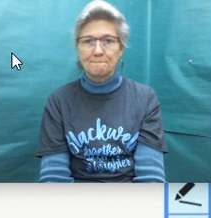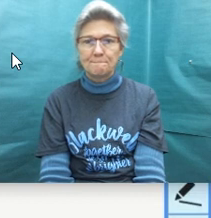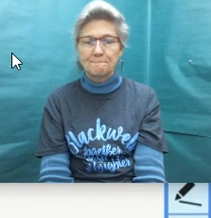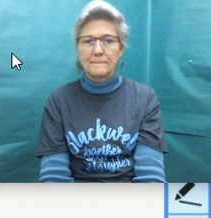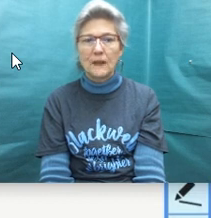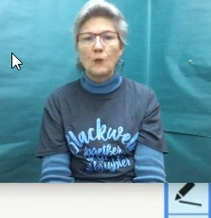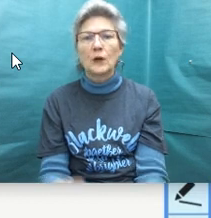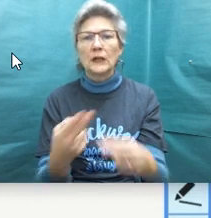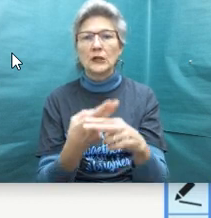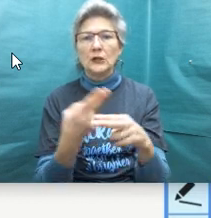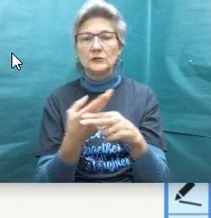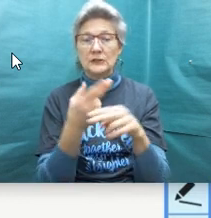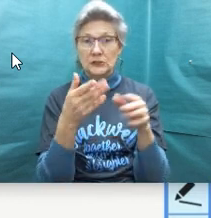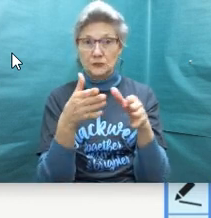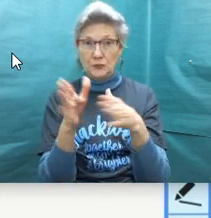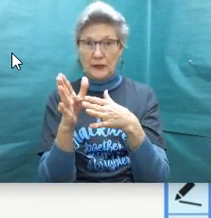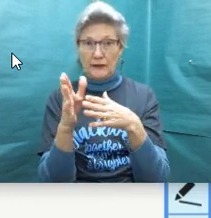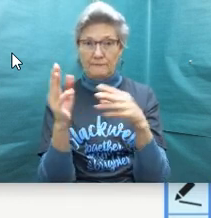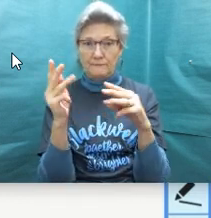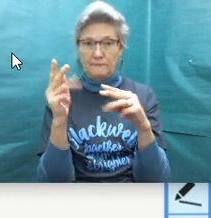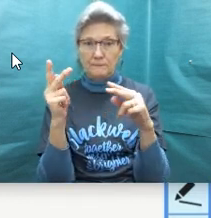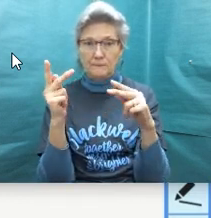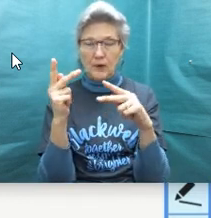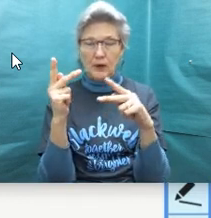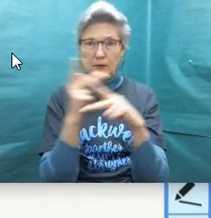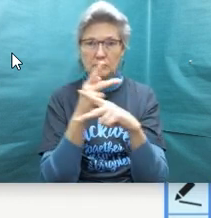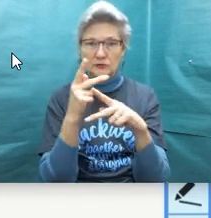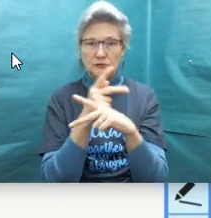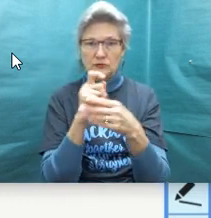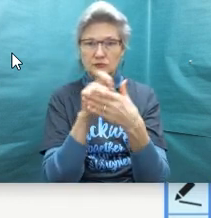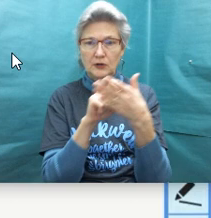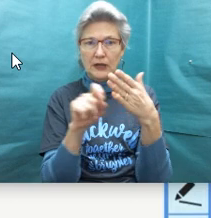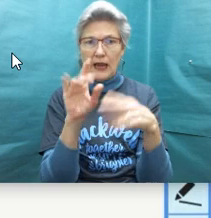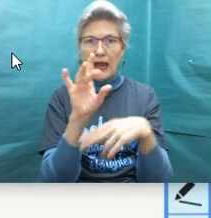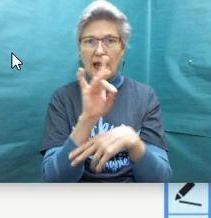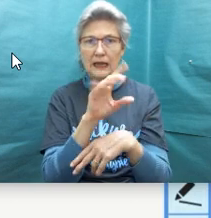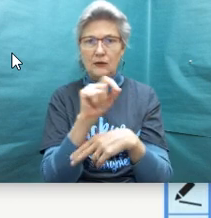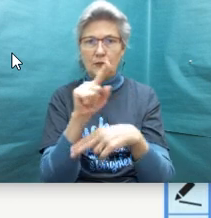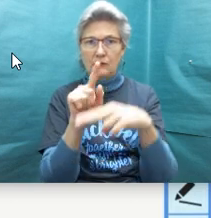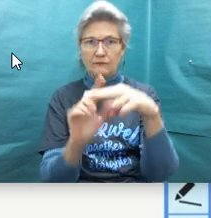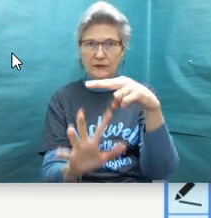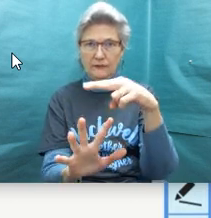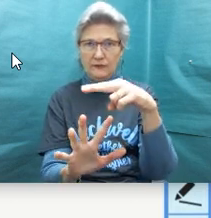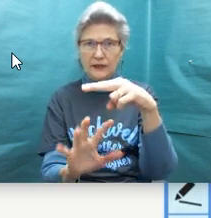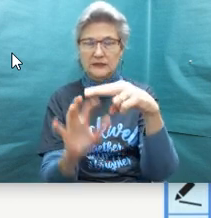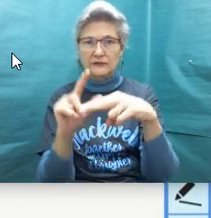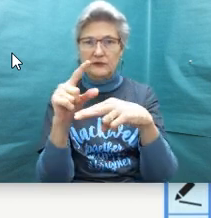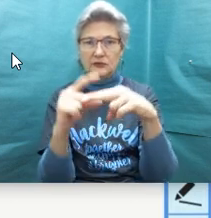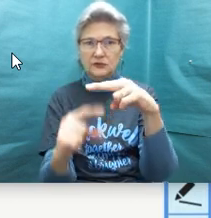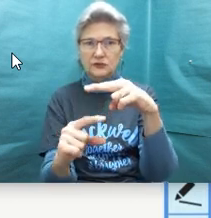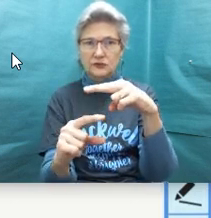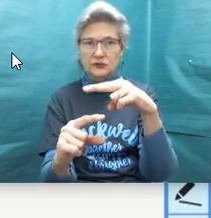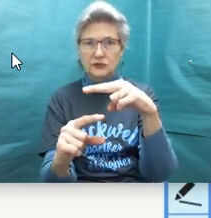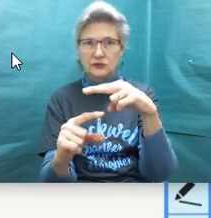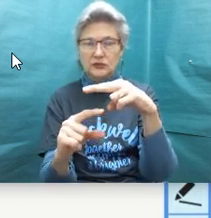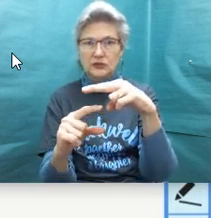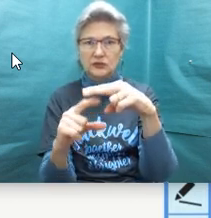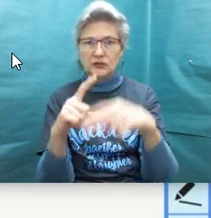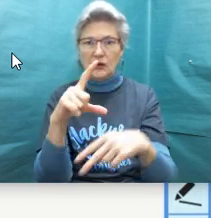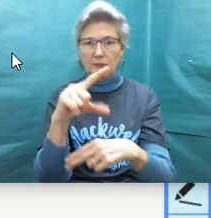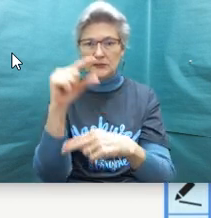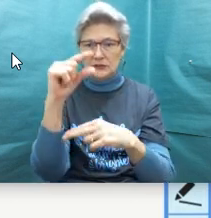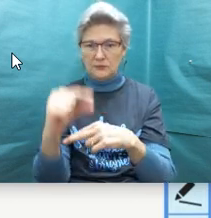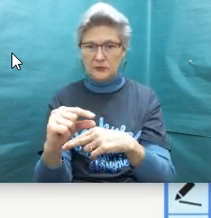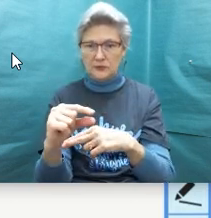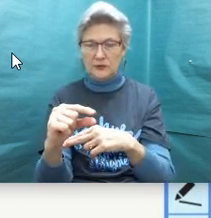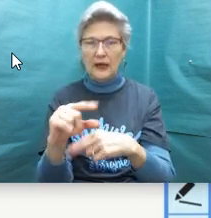We're going to use this method of multiplication to write 8 1/5 as a fraction. So our mixed number of 8 1/5, and we're going to